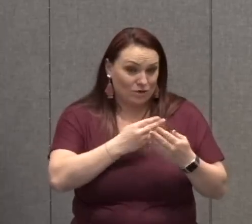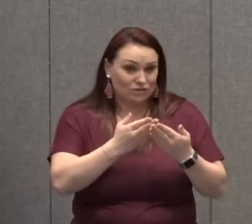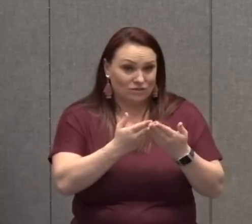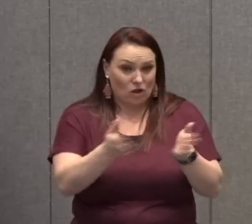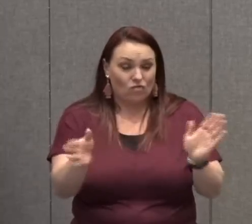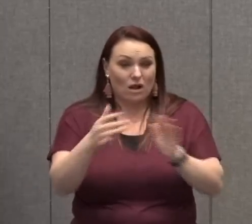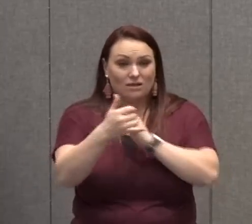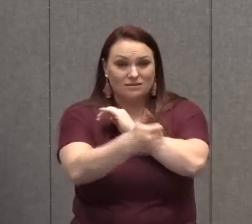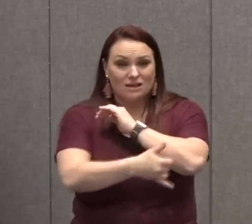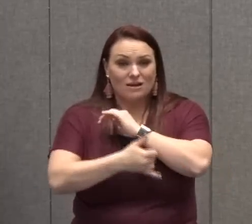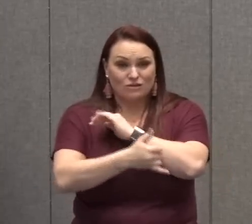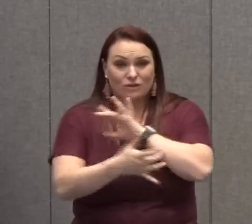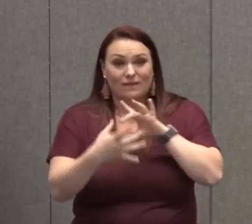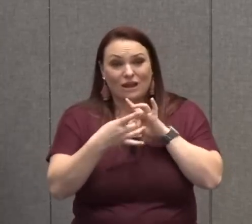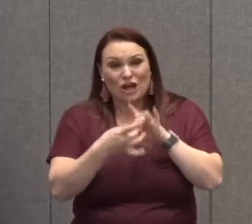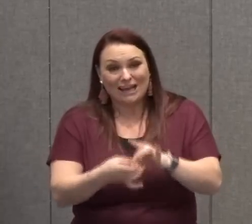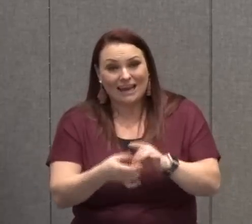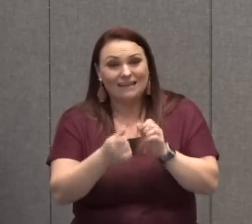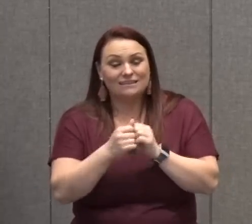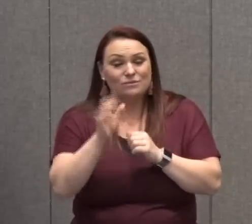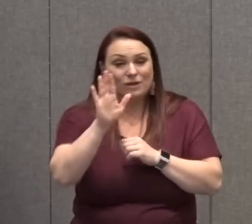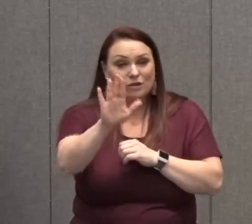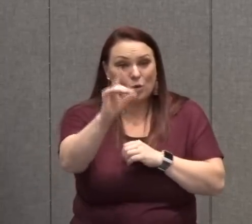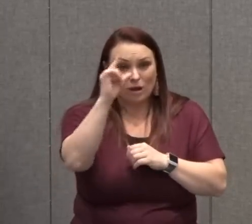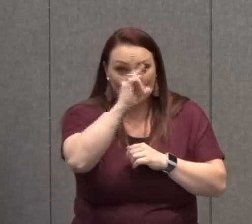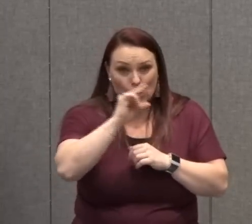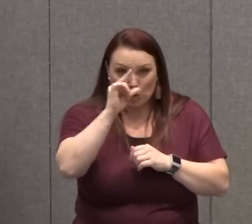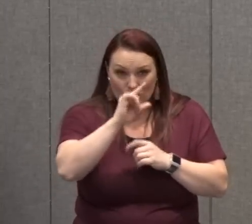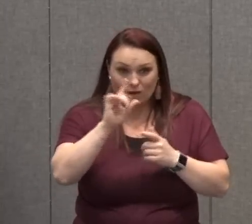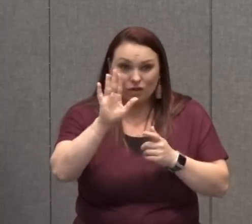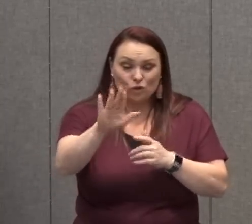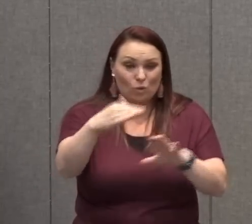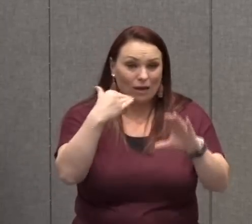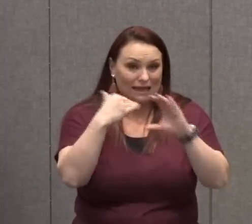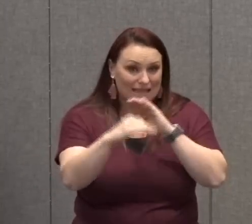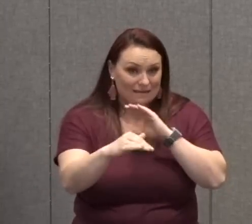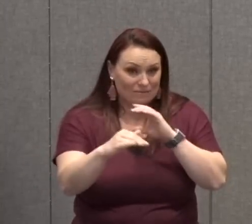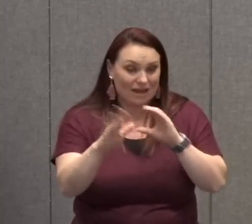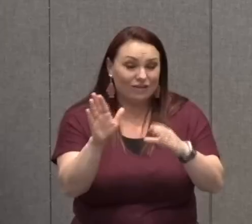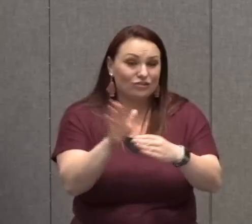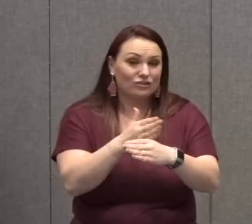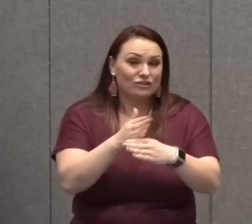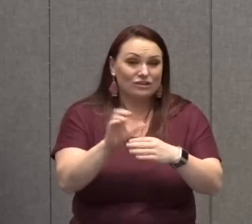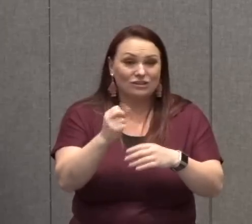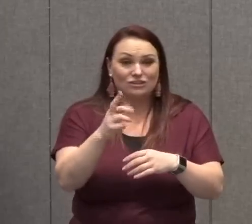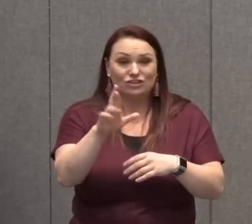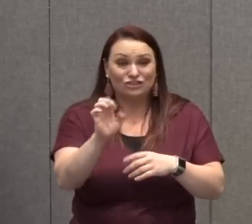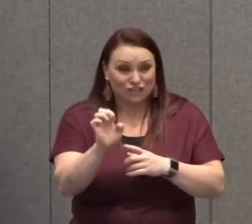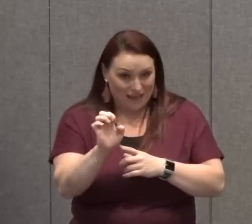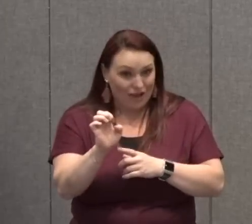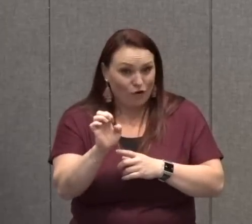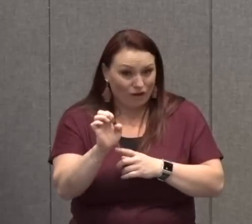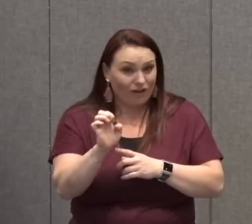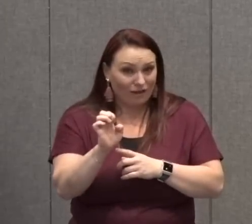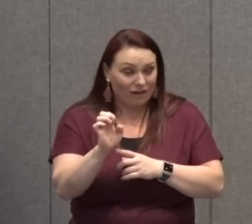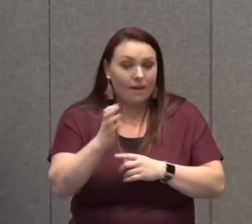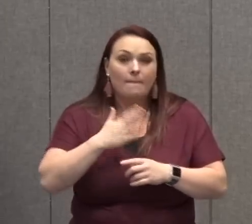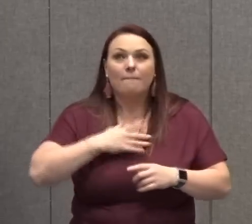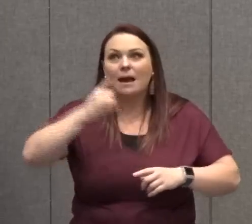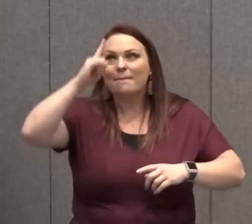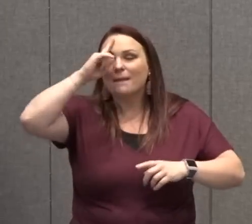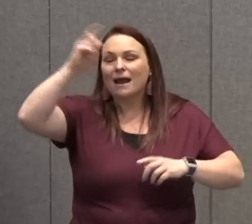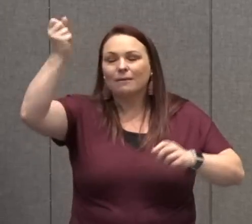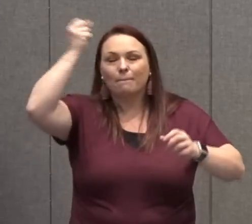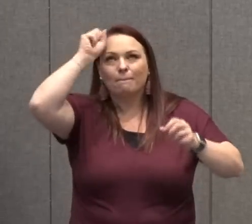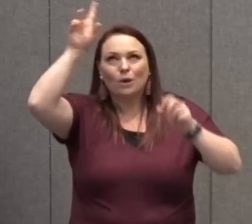are connected to your Google yeah or your email share you're my mind is